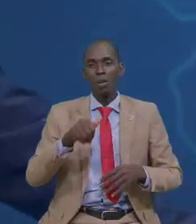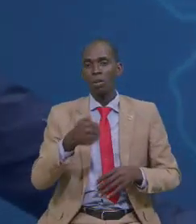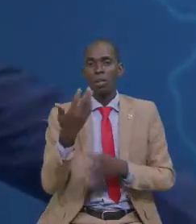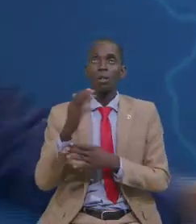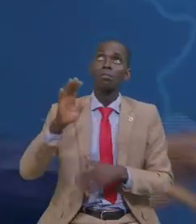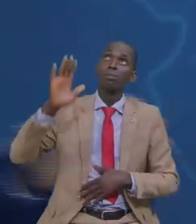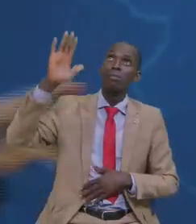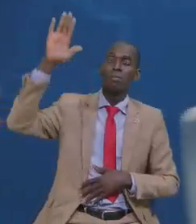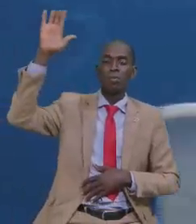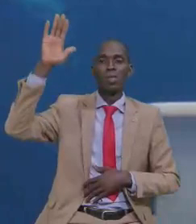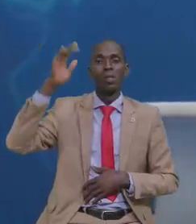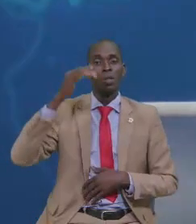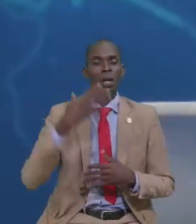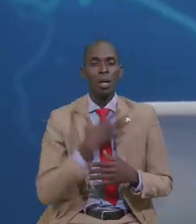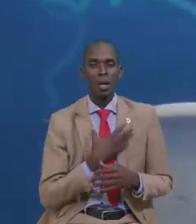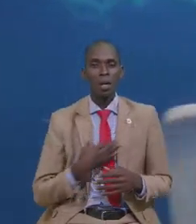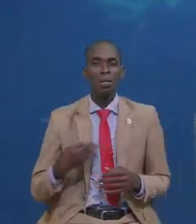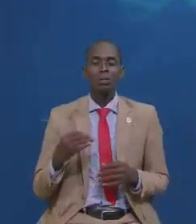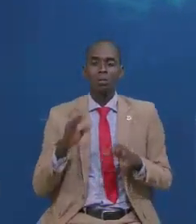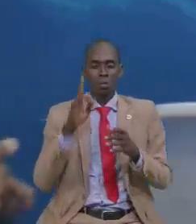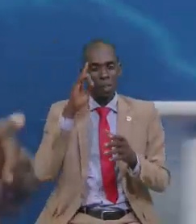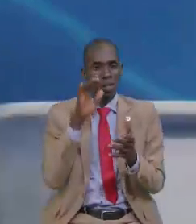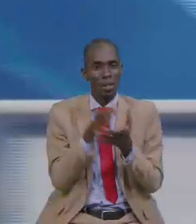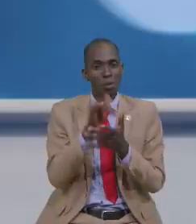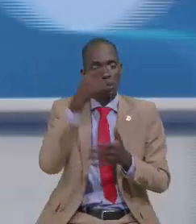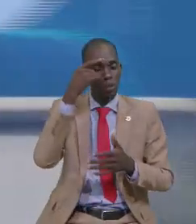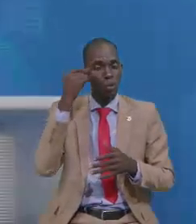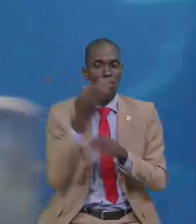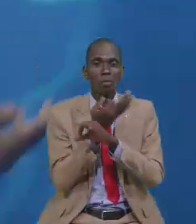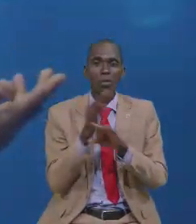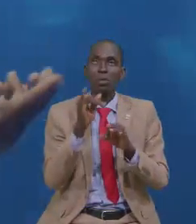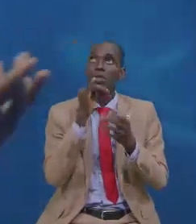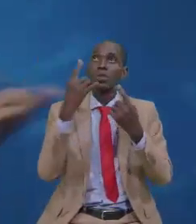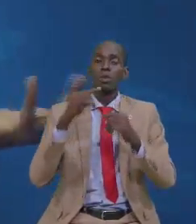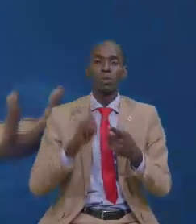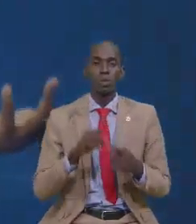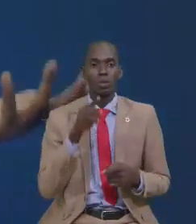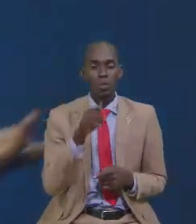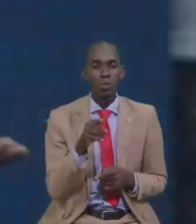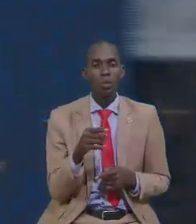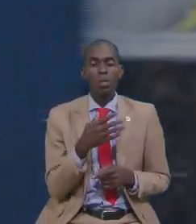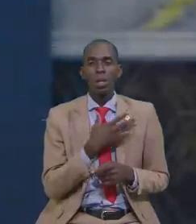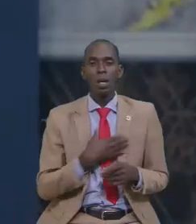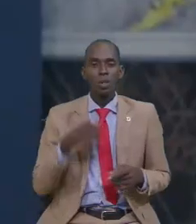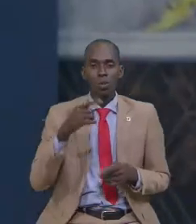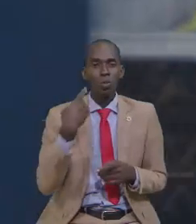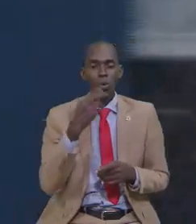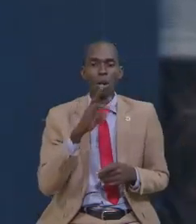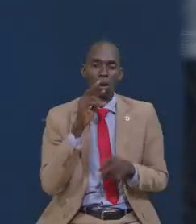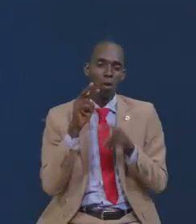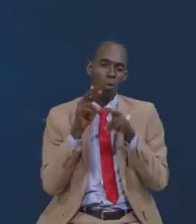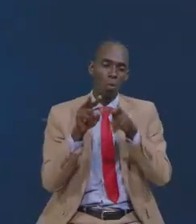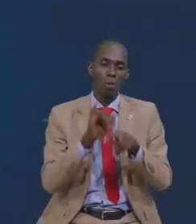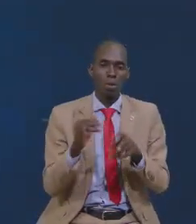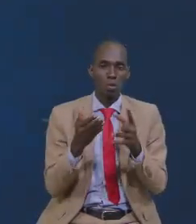is coming to you. Those who are watching over the radio, it's coming to you. And those who are watching, those who are listening